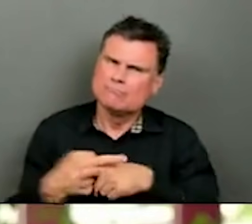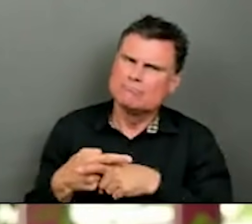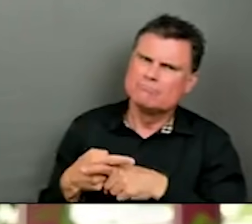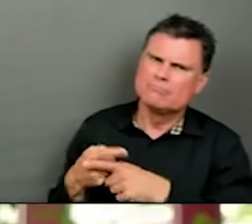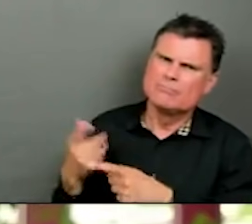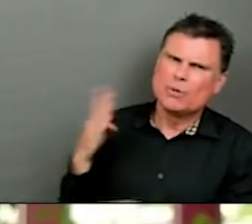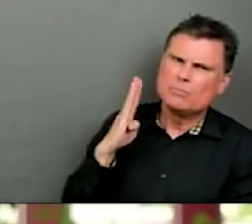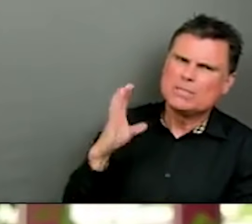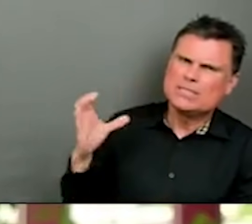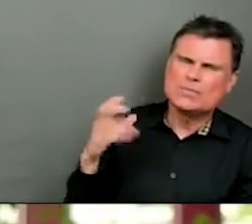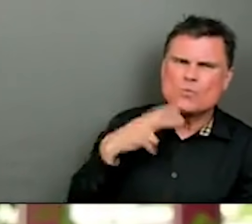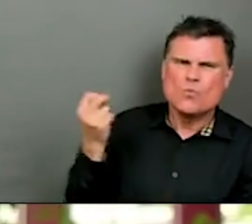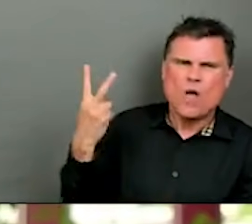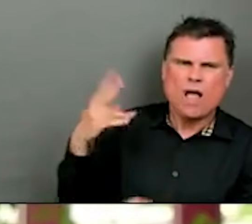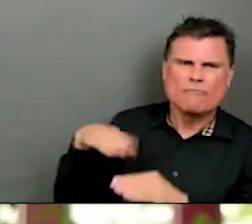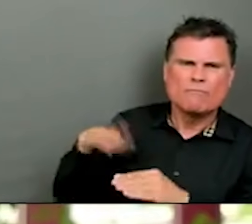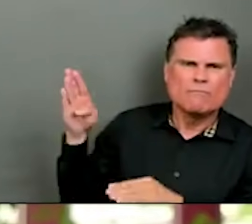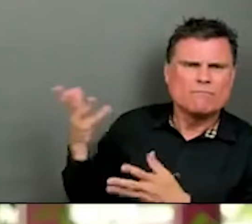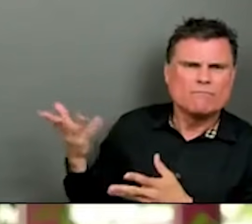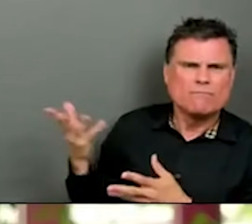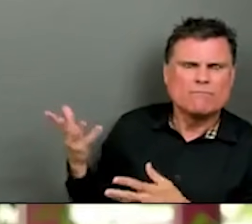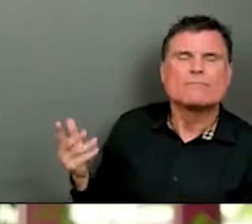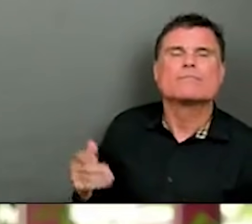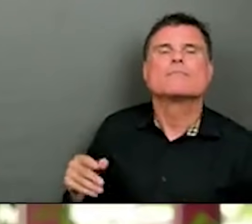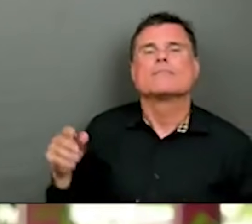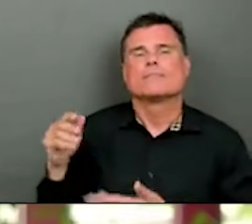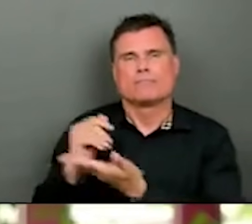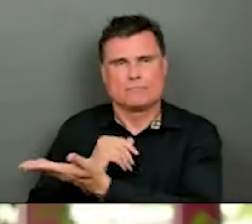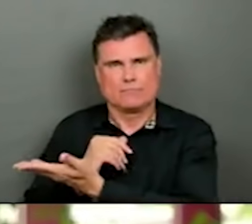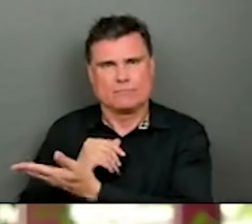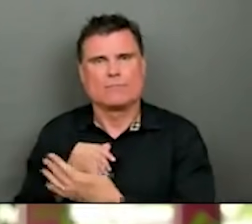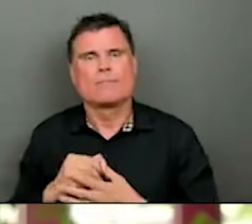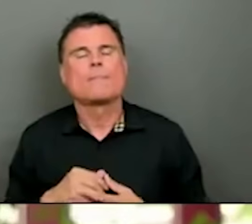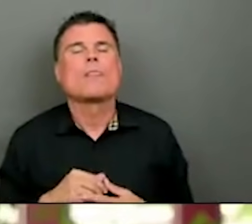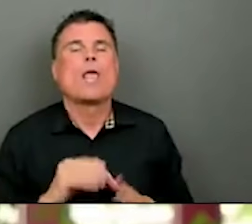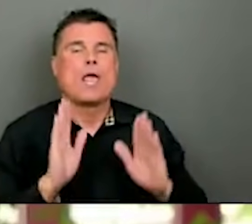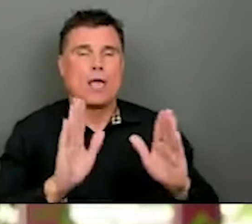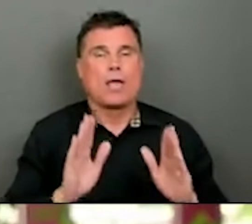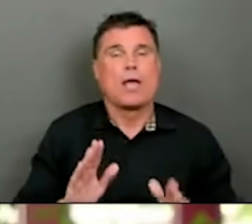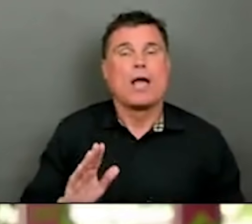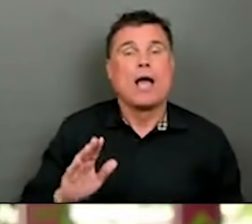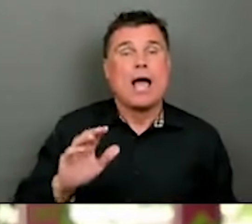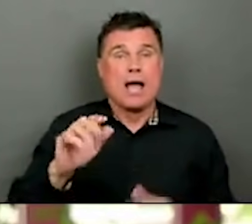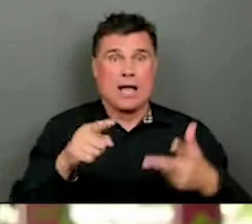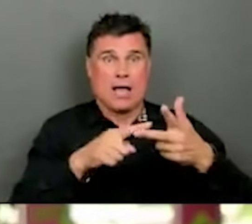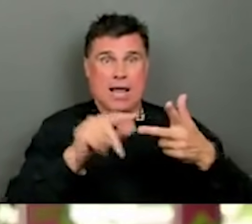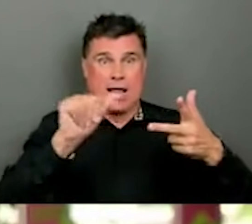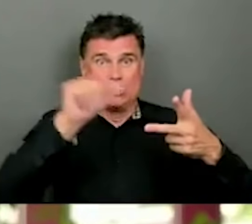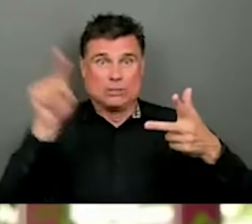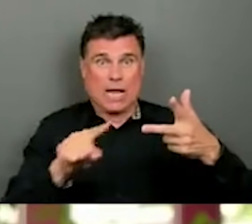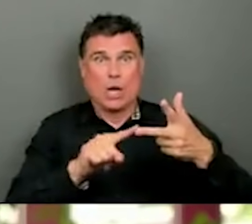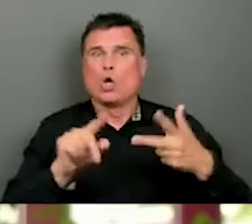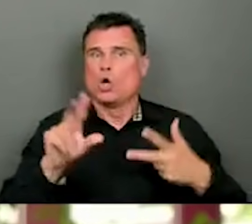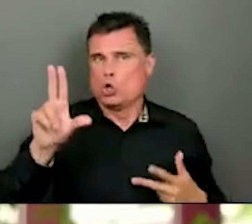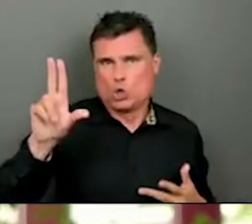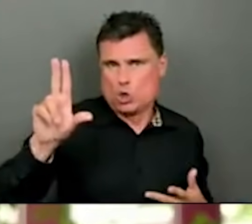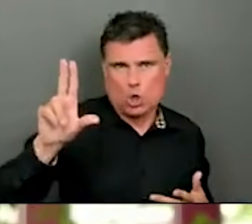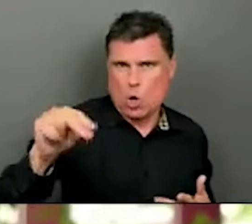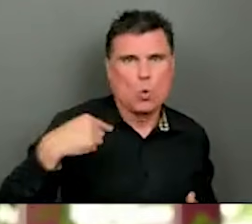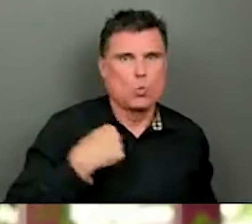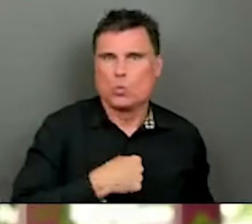Okay, so a couple of things. One, I'll just go back to the AstraZeneca to tell you that no, we have not turned down doses, and it is available for people